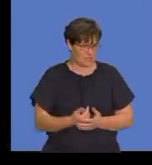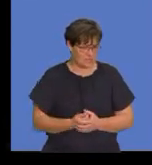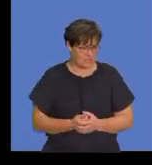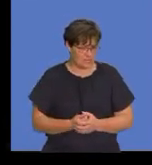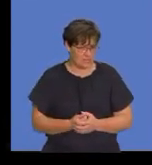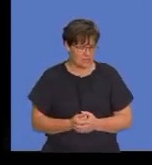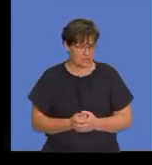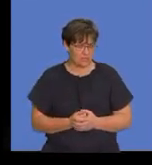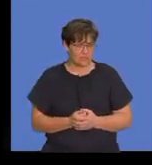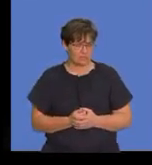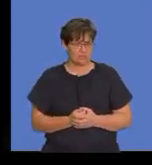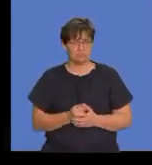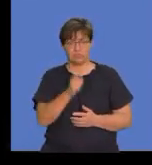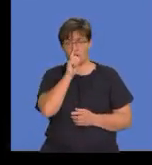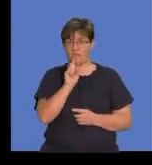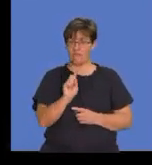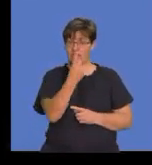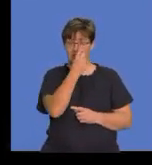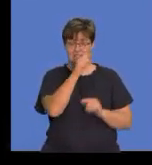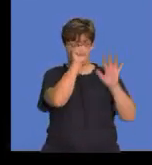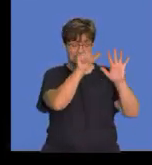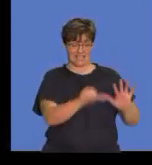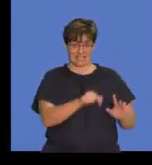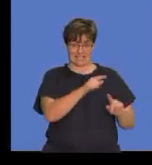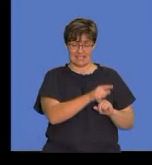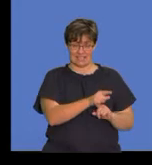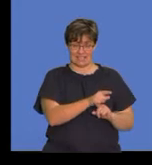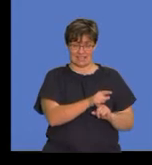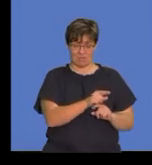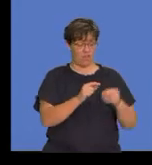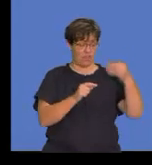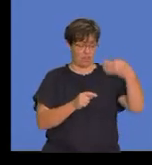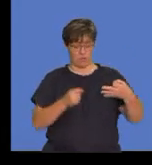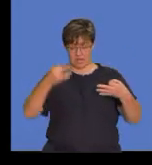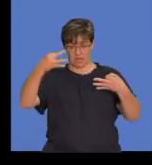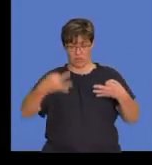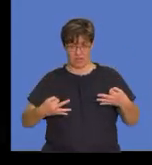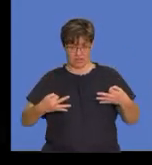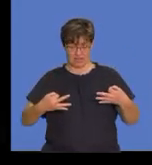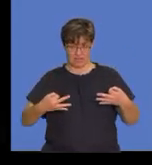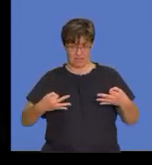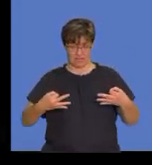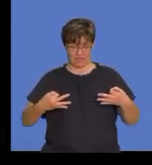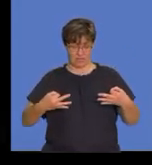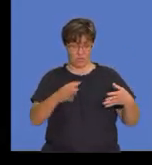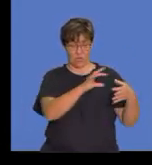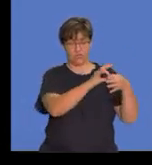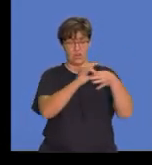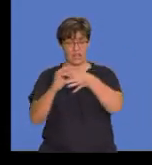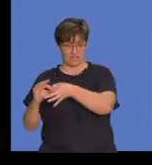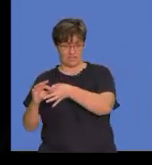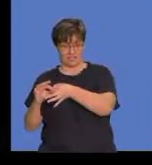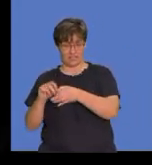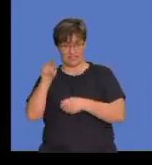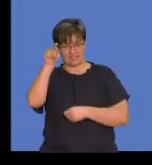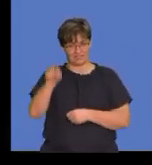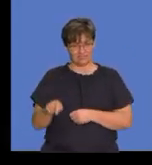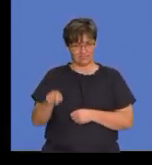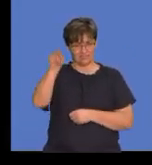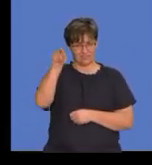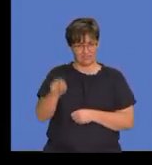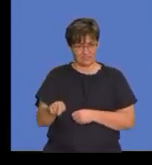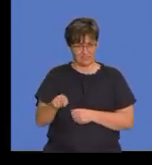What do you think? If I looked at my first six ratios, three ratios here, is there a relationship